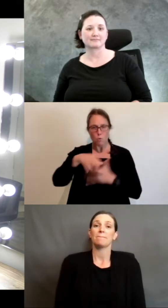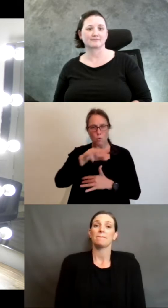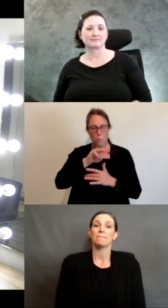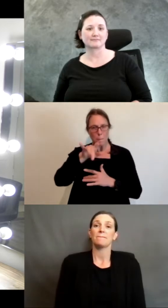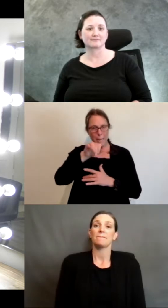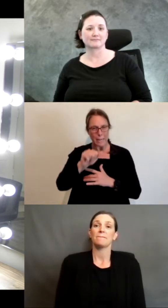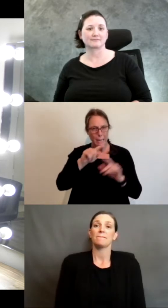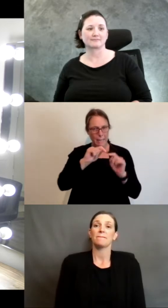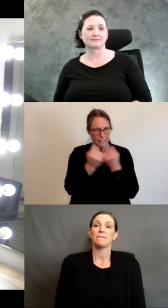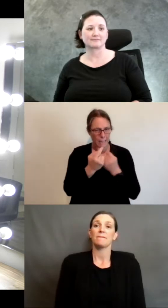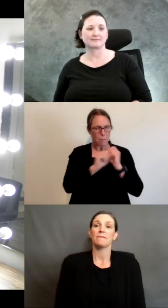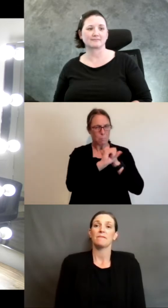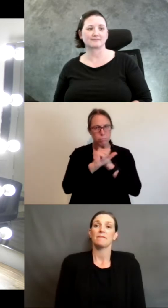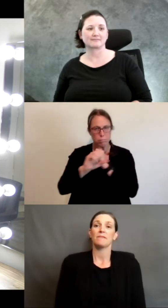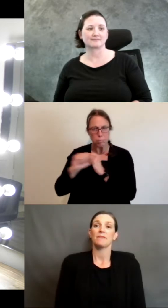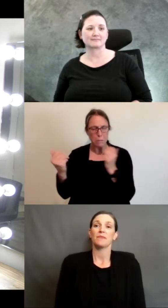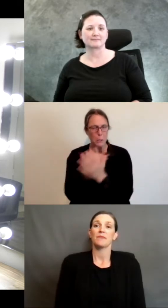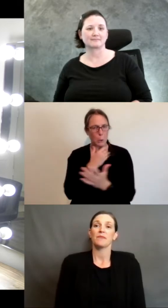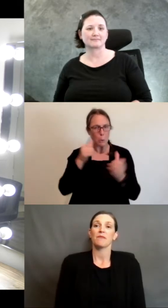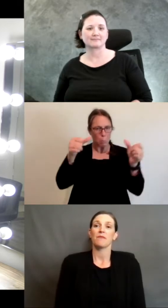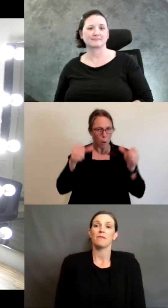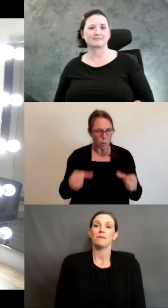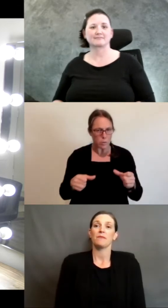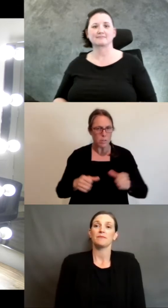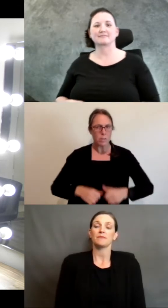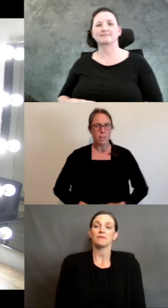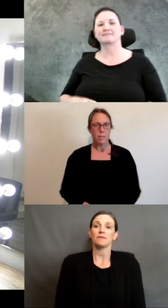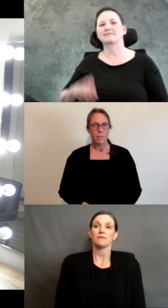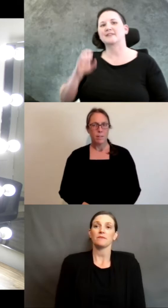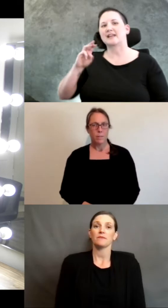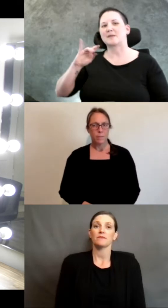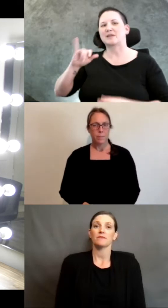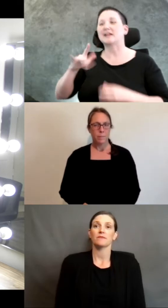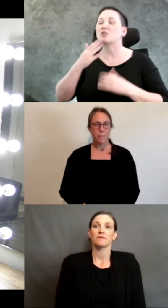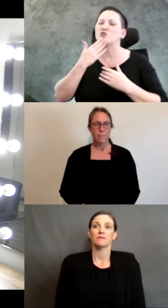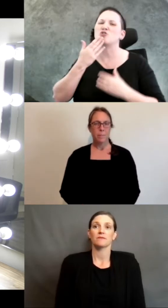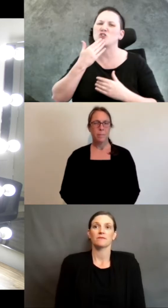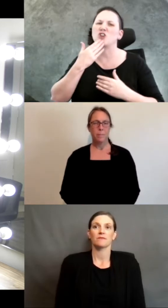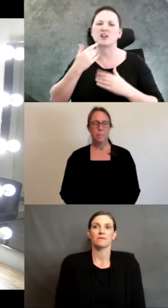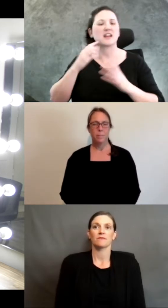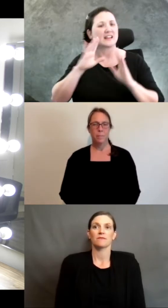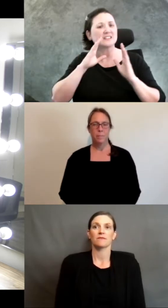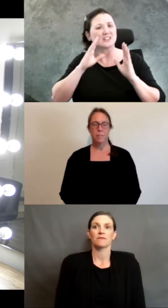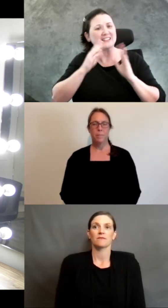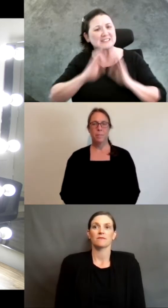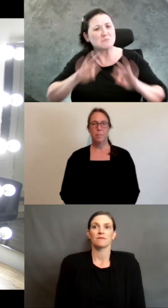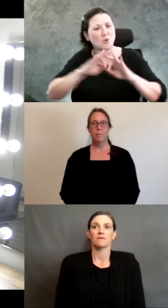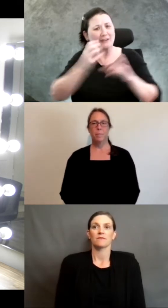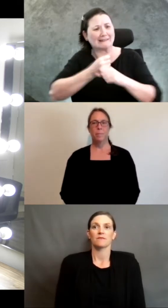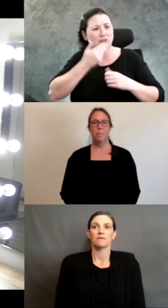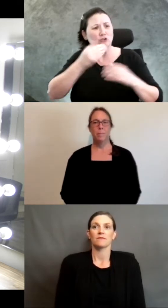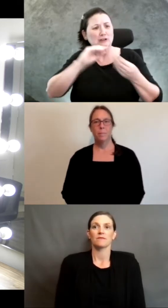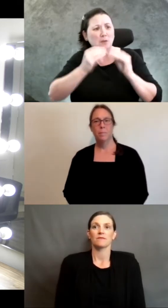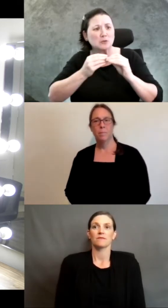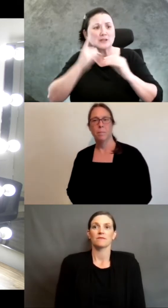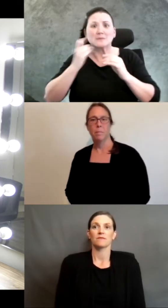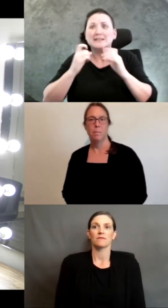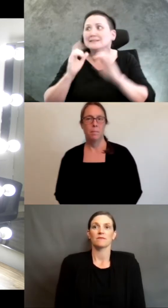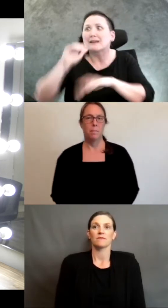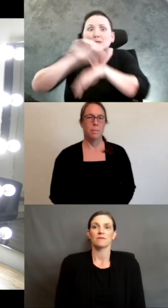what they should be doing. It's really important that we get big numbers. The special's live streamed in prime time. Huge